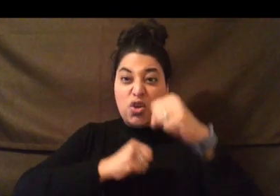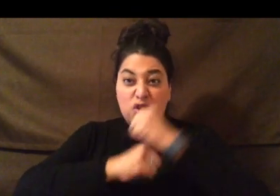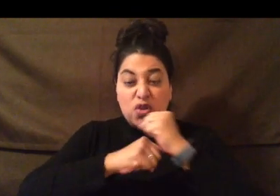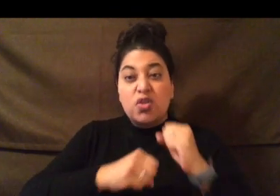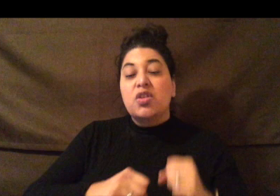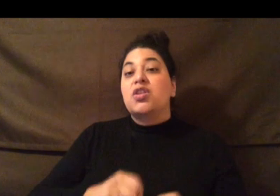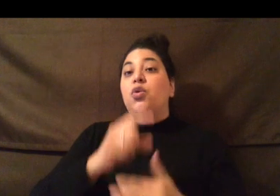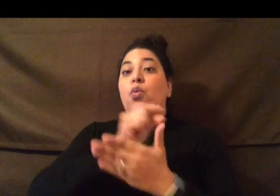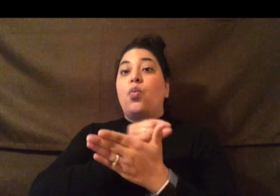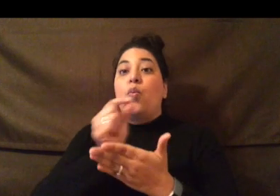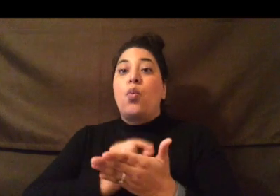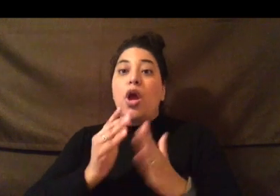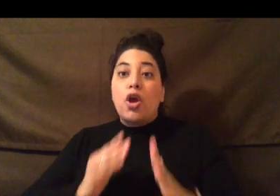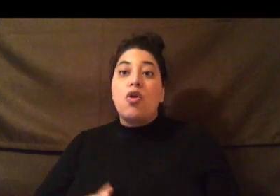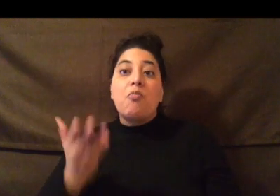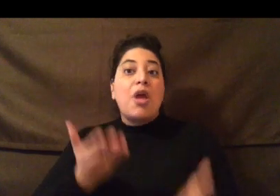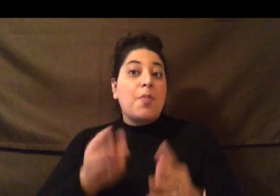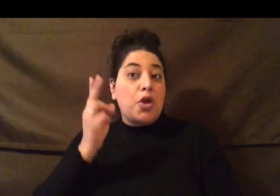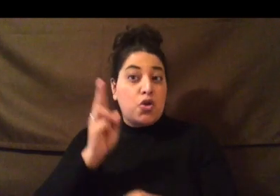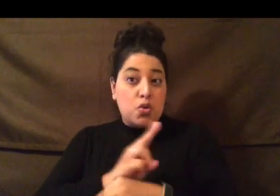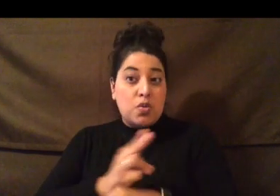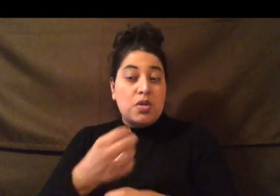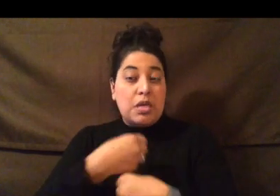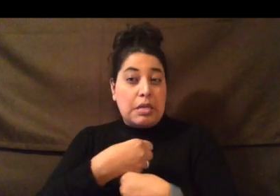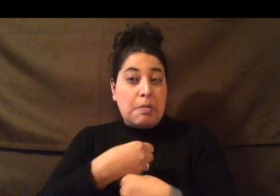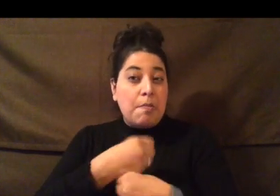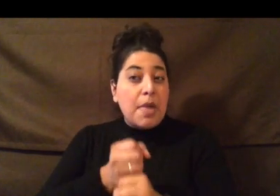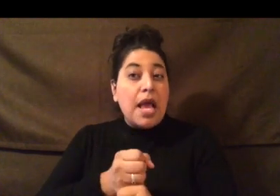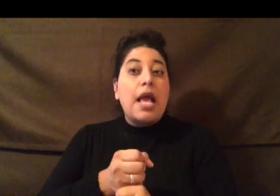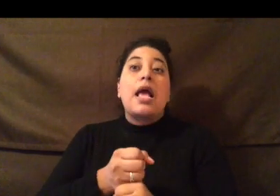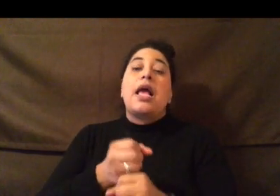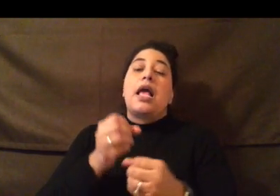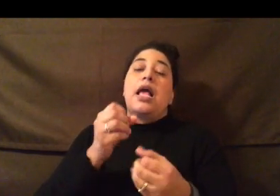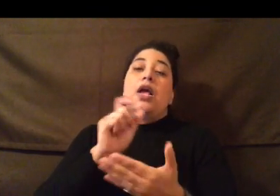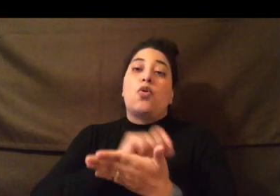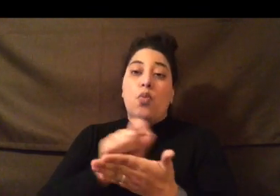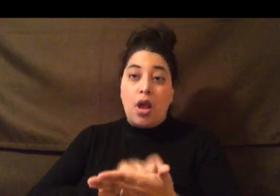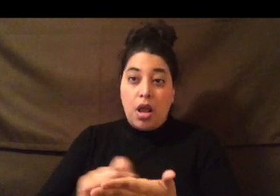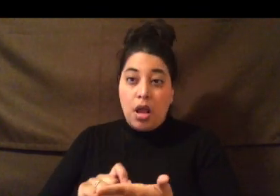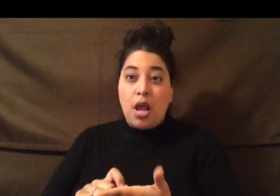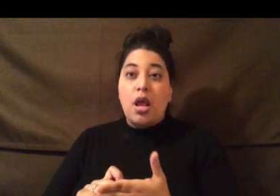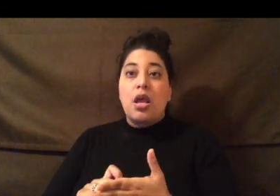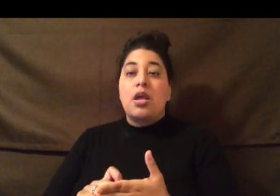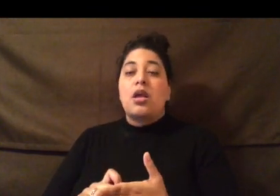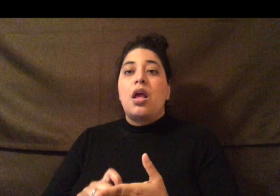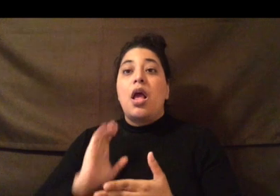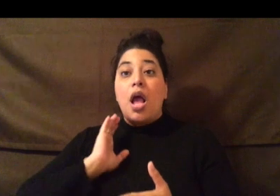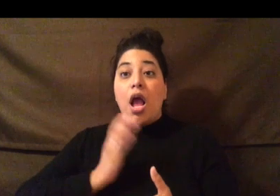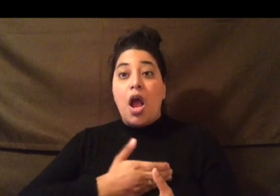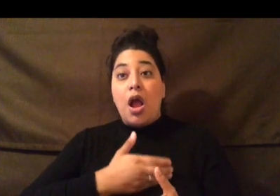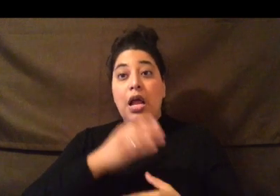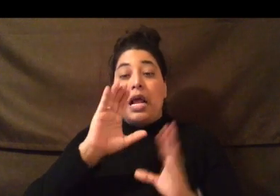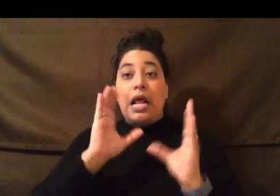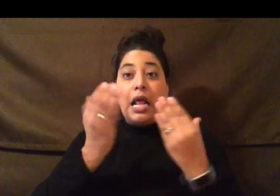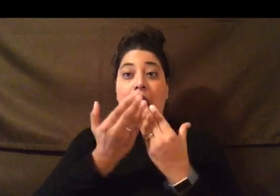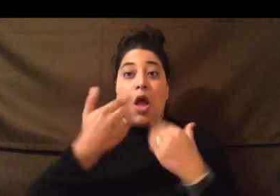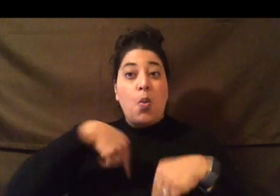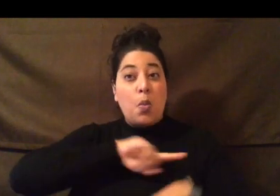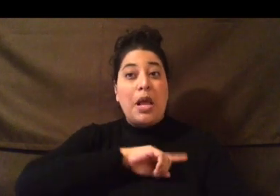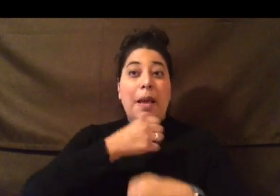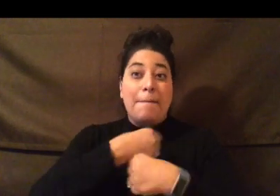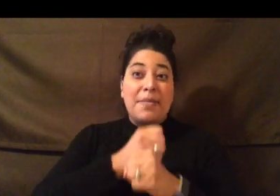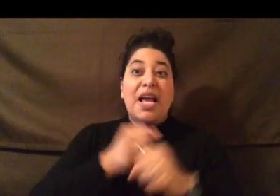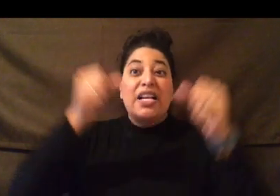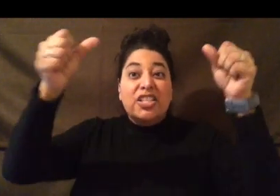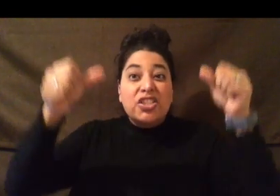authors might use to organize their texts. We did study this a little while ago, and in my class, we made a chart that we